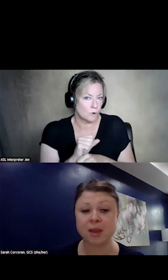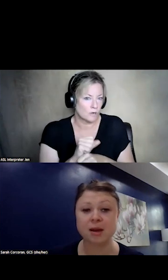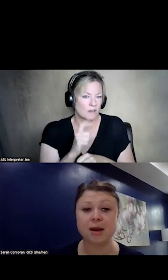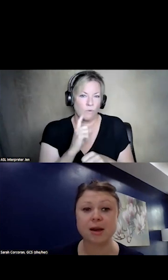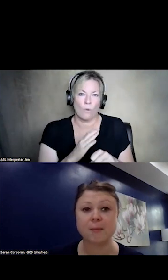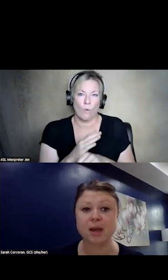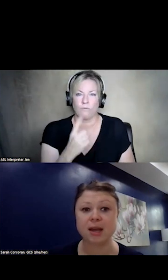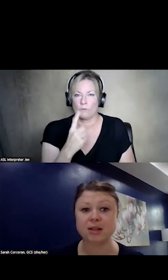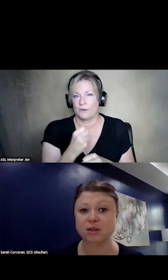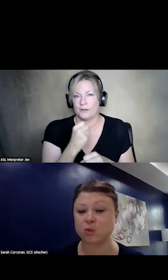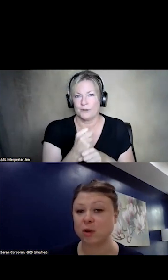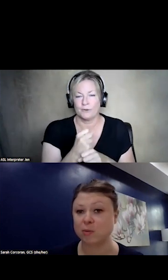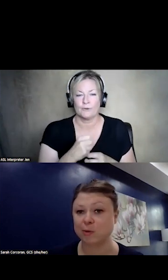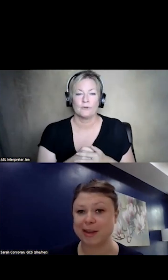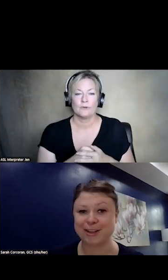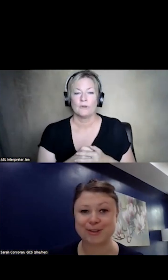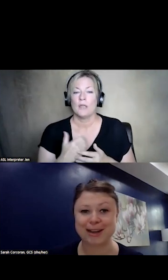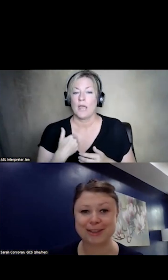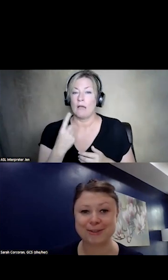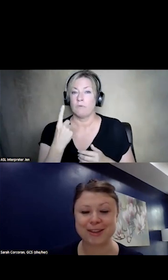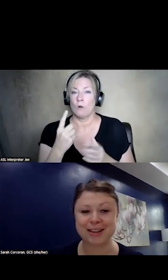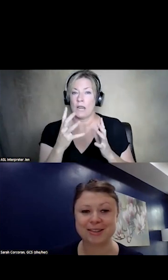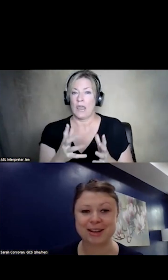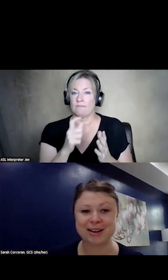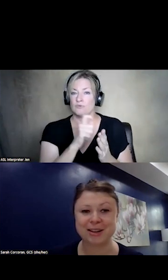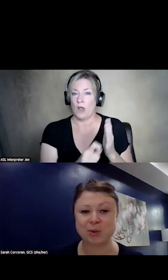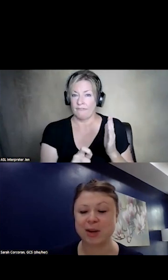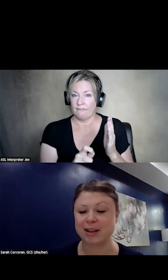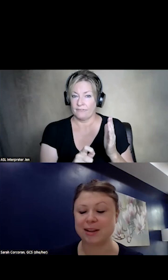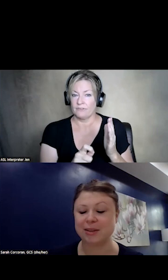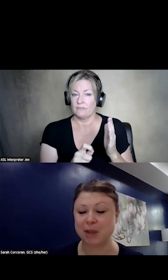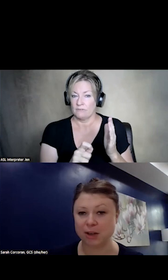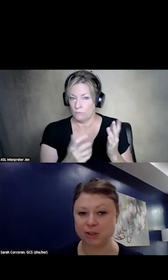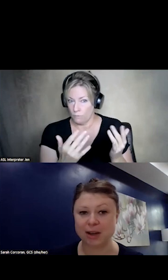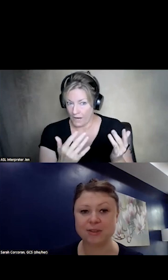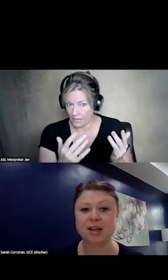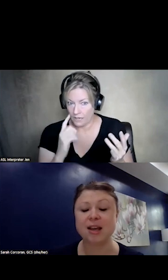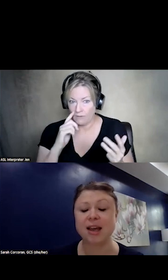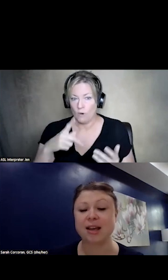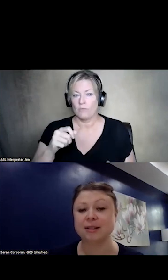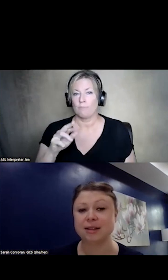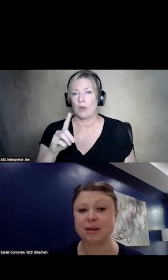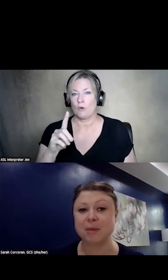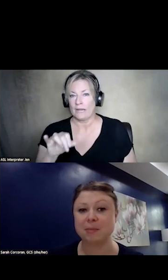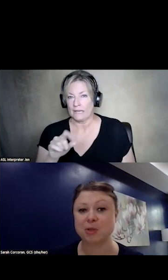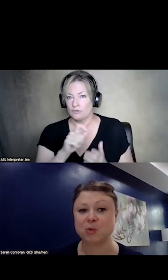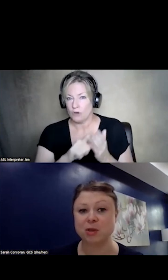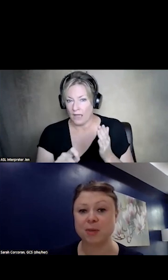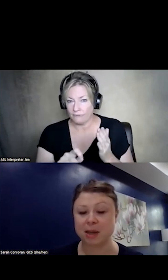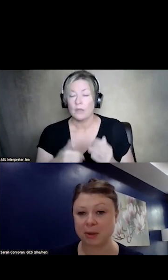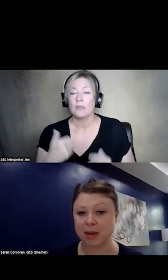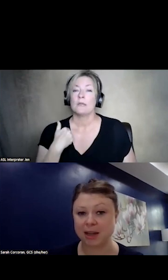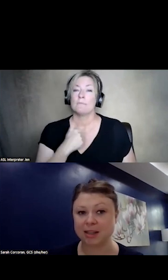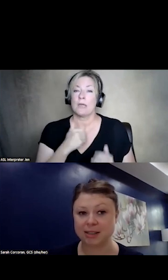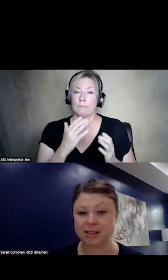year. And there's one remaining draft after that that we're waiting on, the parity draft. And members will